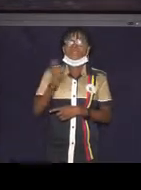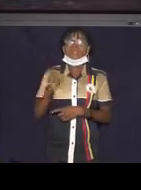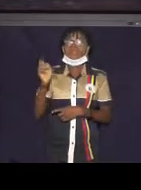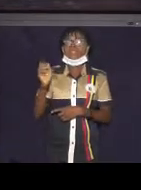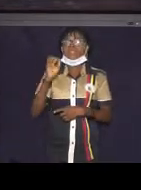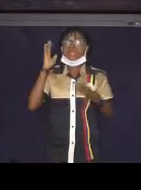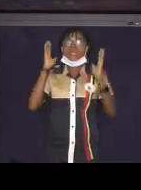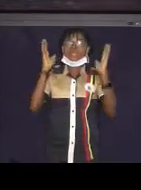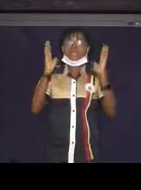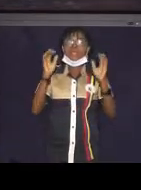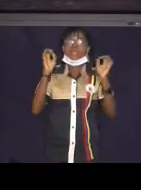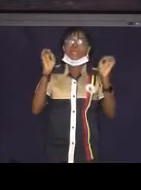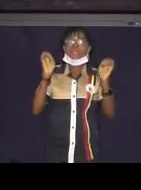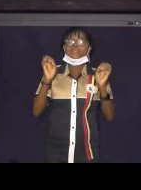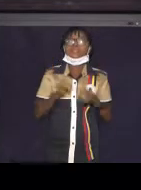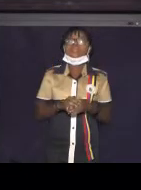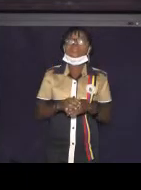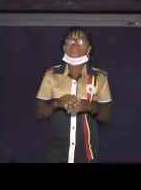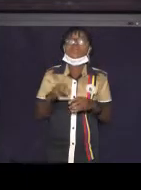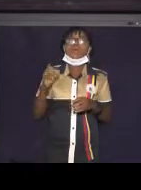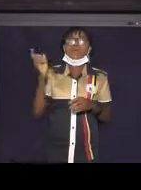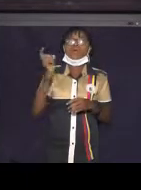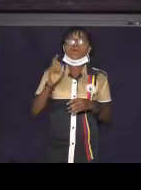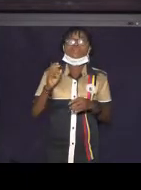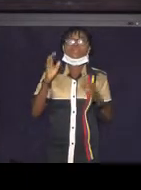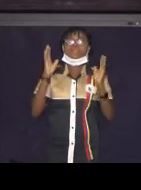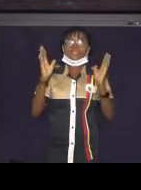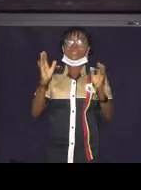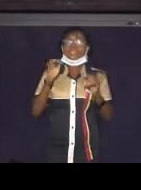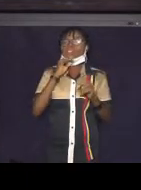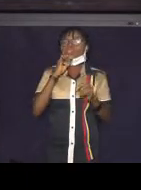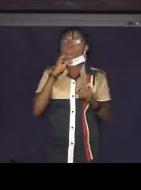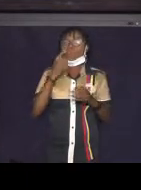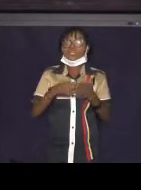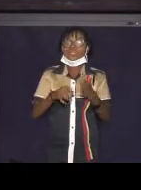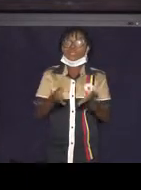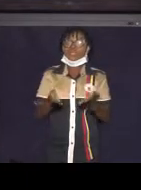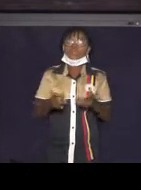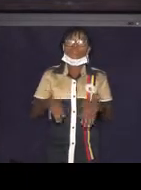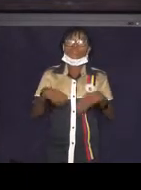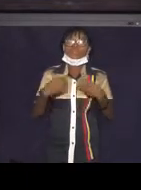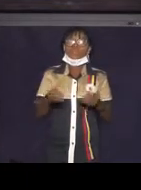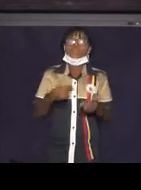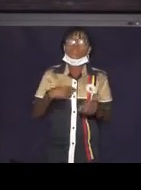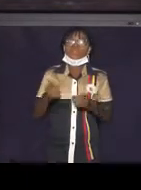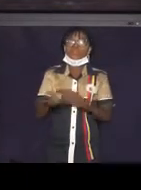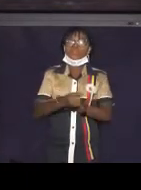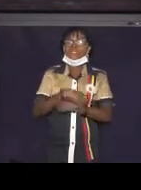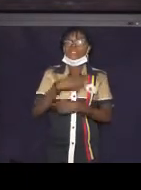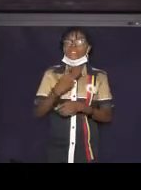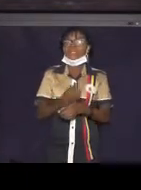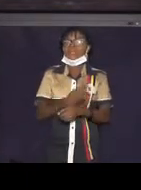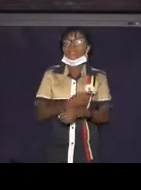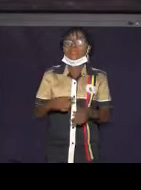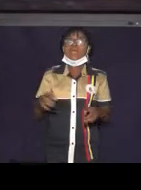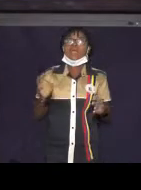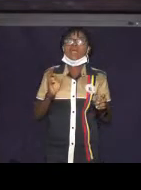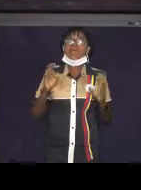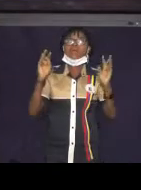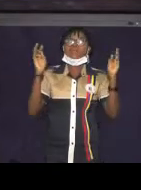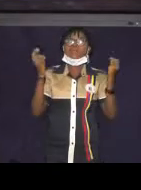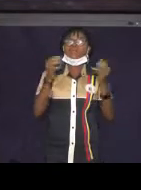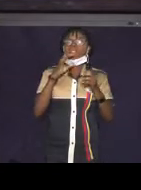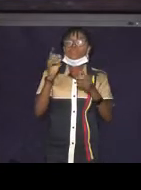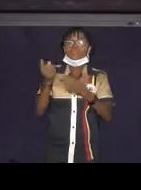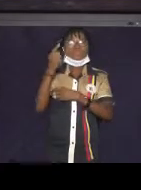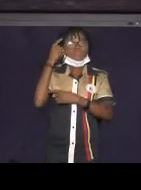100% attention. Excellent. 100% attention is what I want you to give me in today's lesson. Our subject for